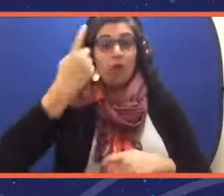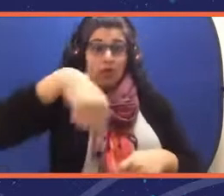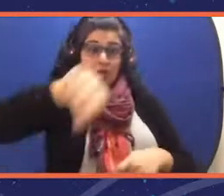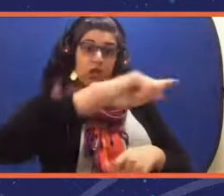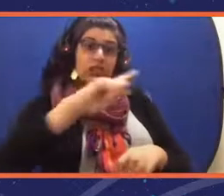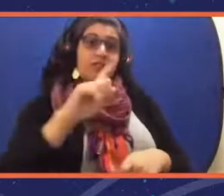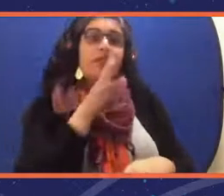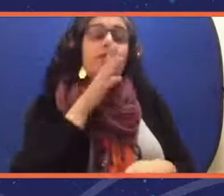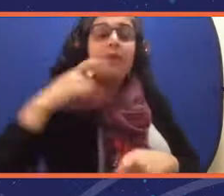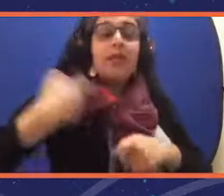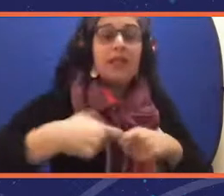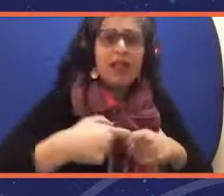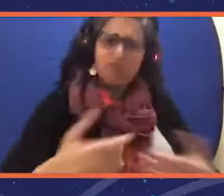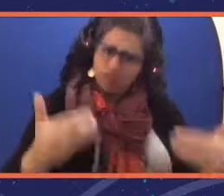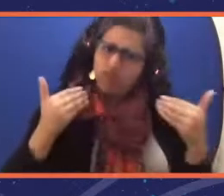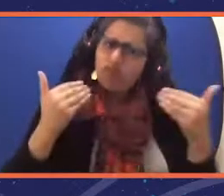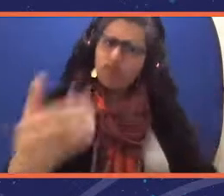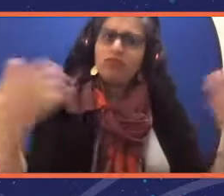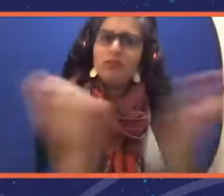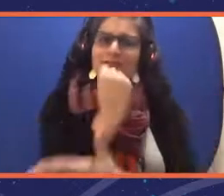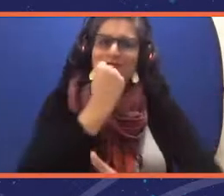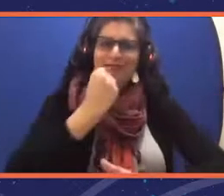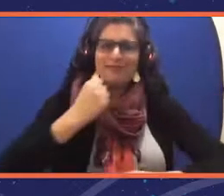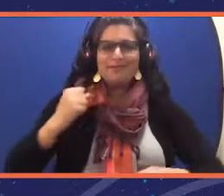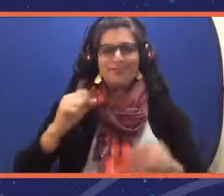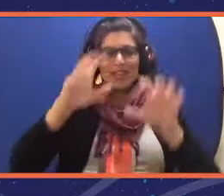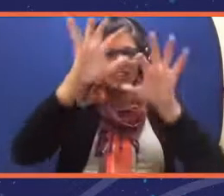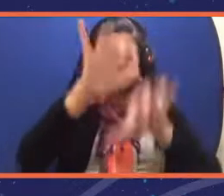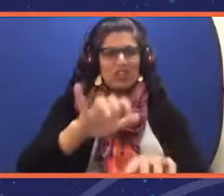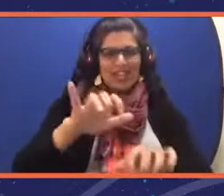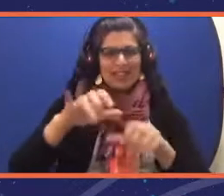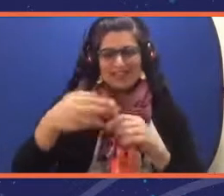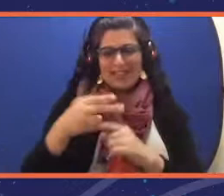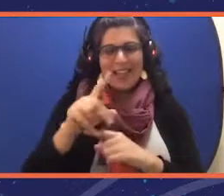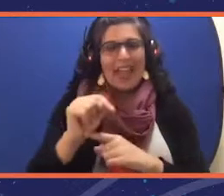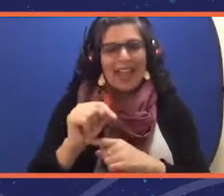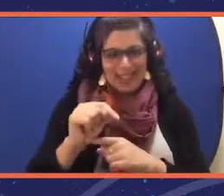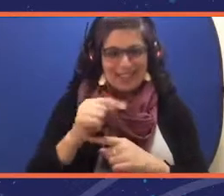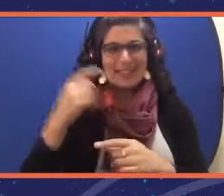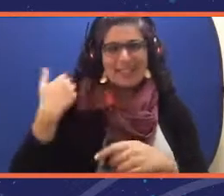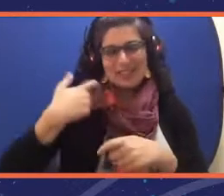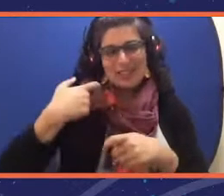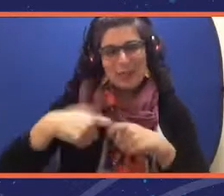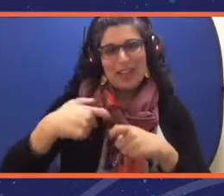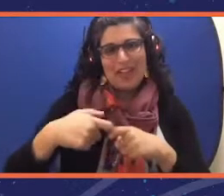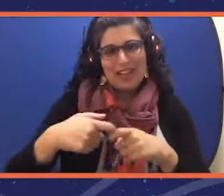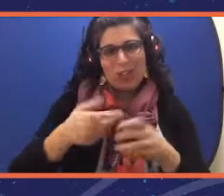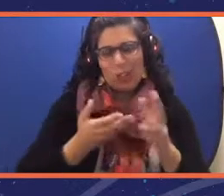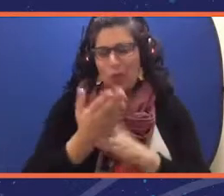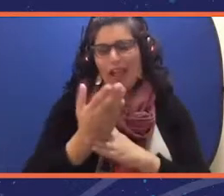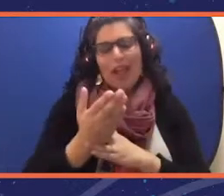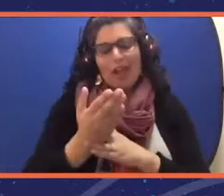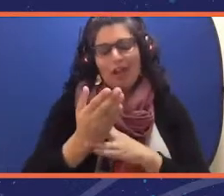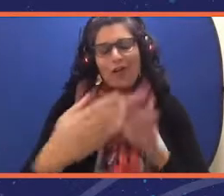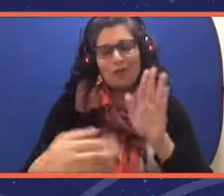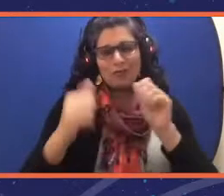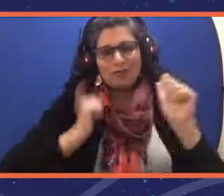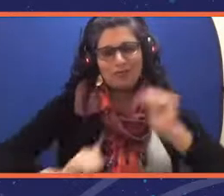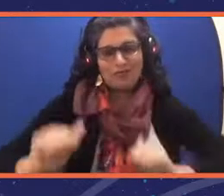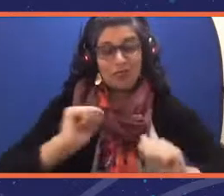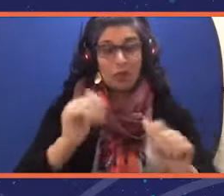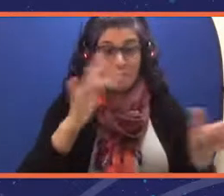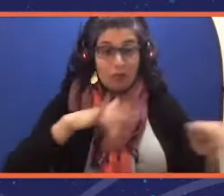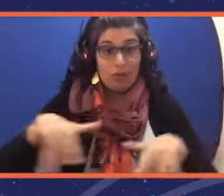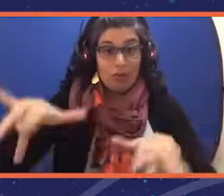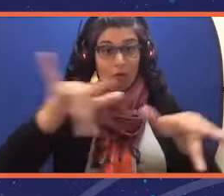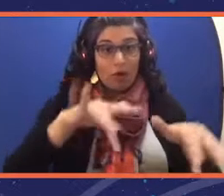to offer chats in Spanish, if you'd like, throughout the showcase. We're recording today's showcase and we'll be